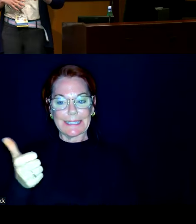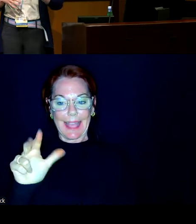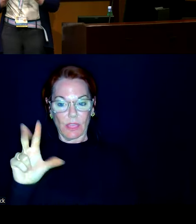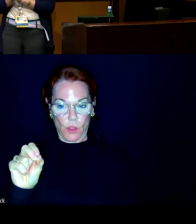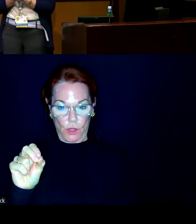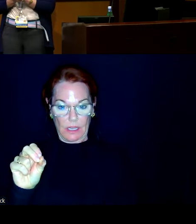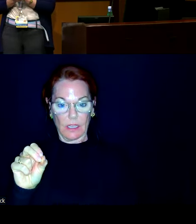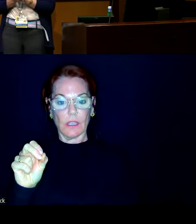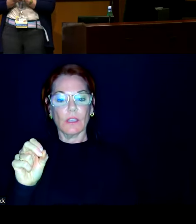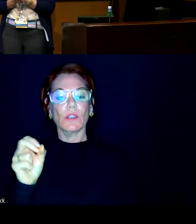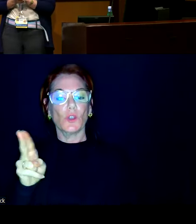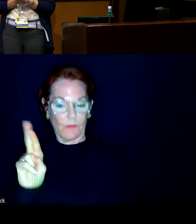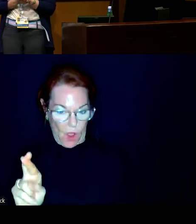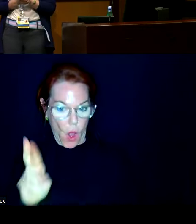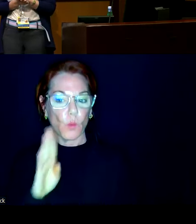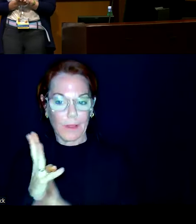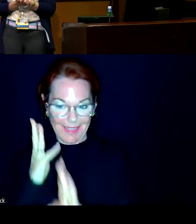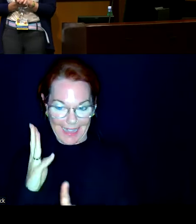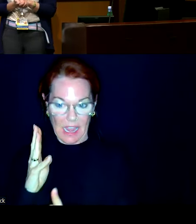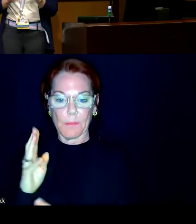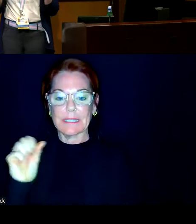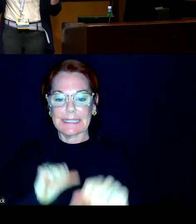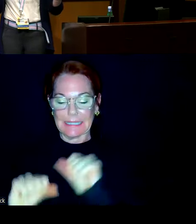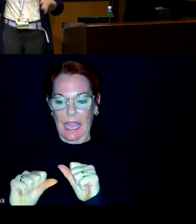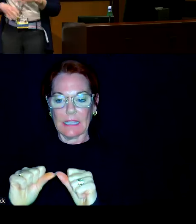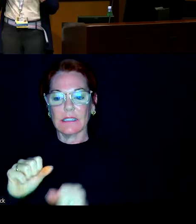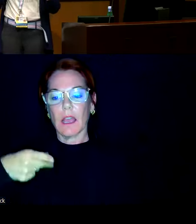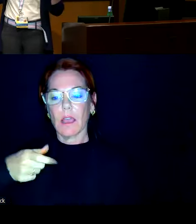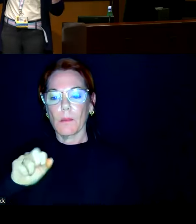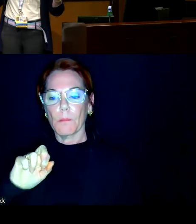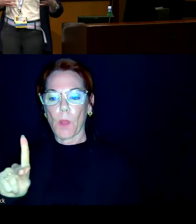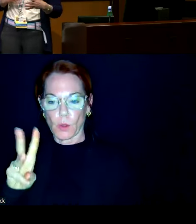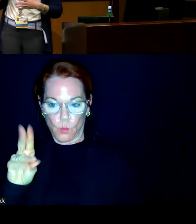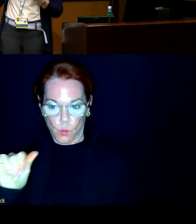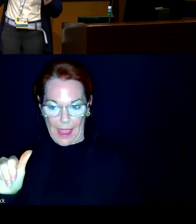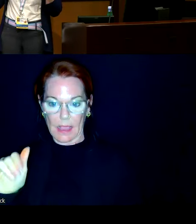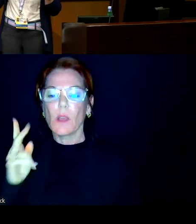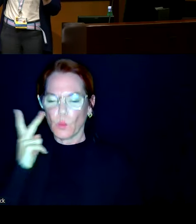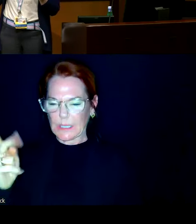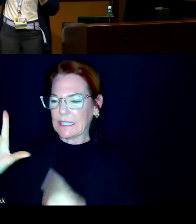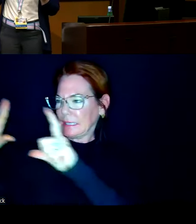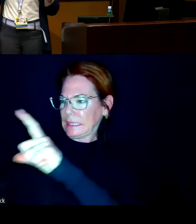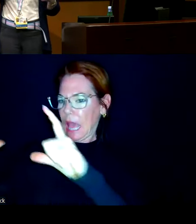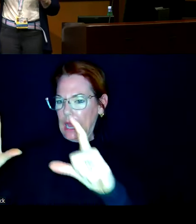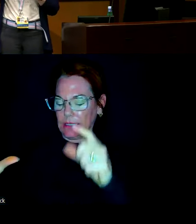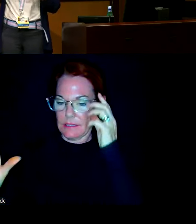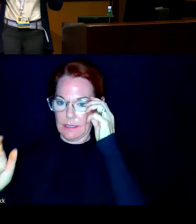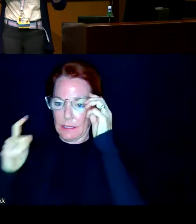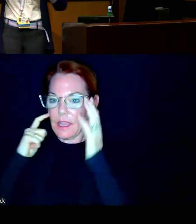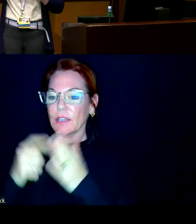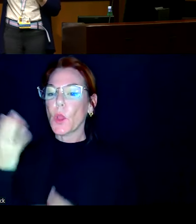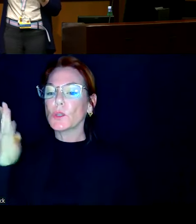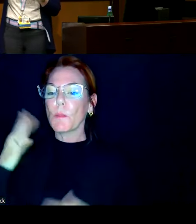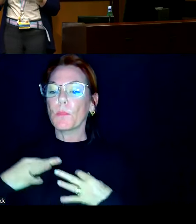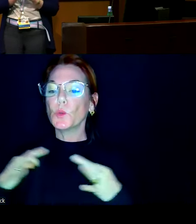R will start to line up at Science Parkway area. There will be signs within Science Parkway, and look for people in blue shirts to help get you